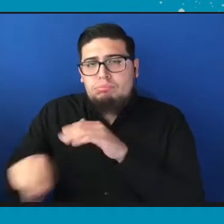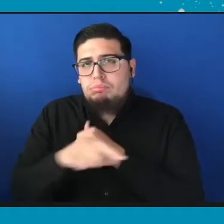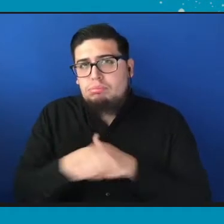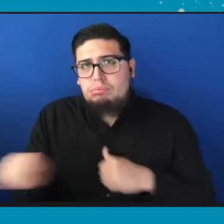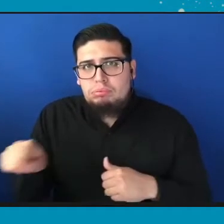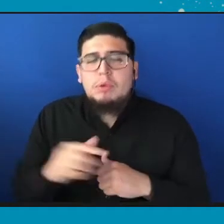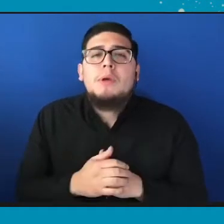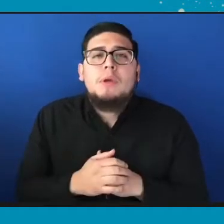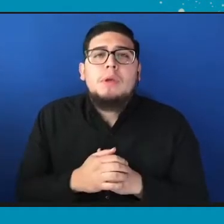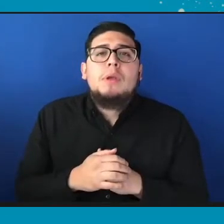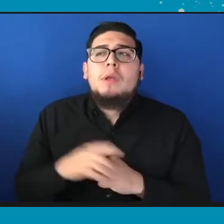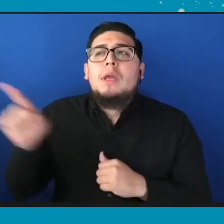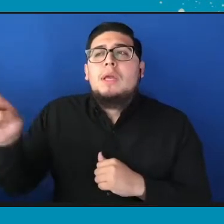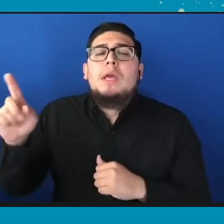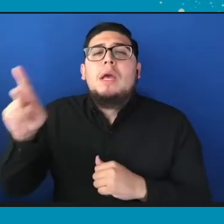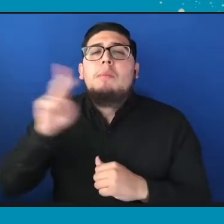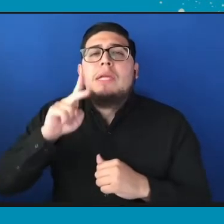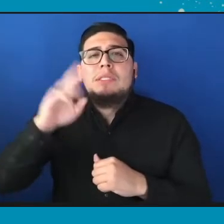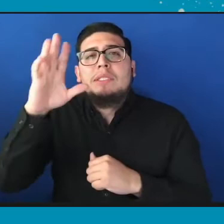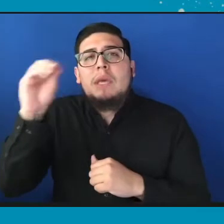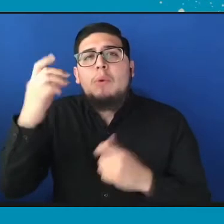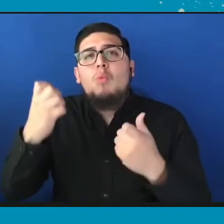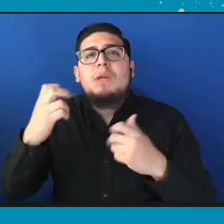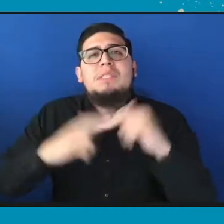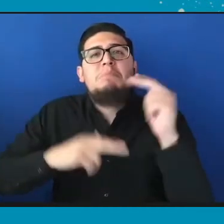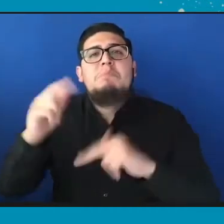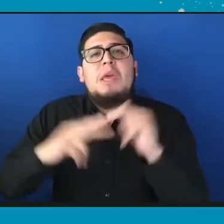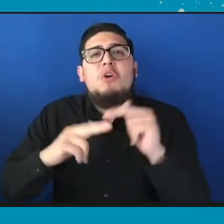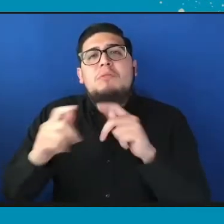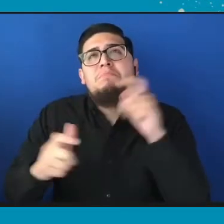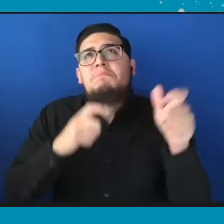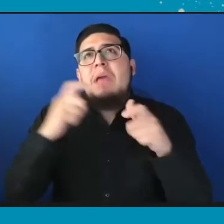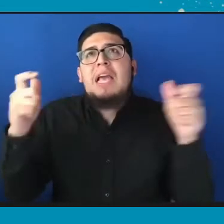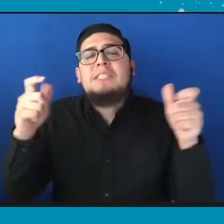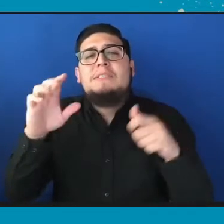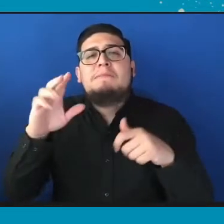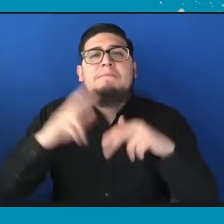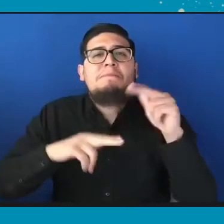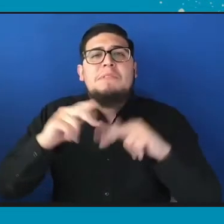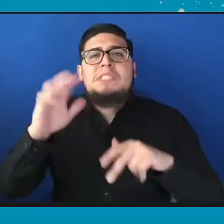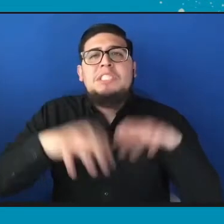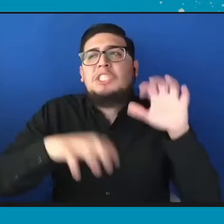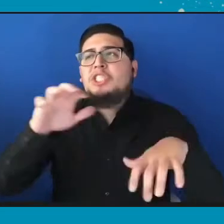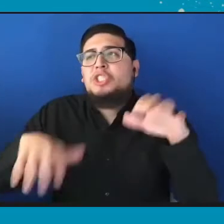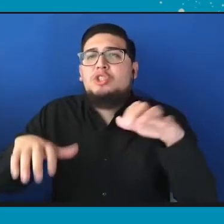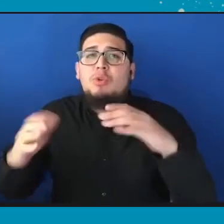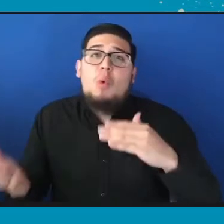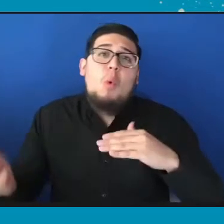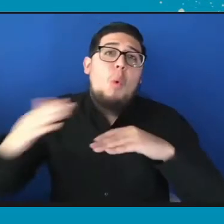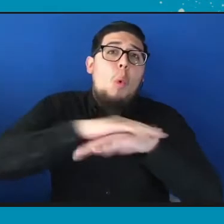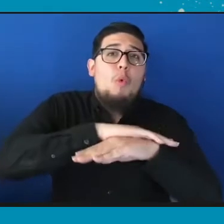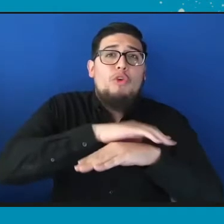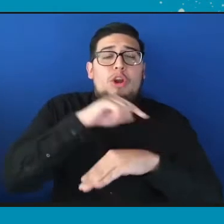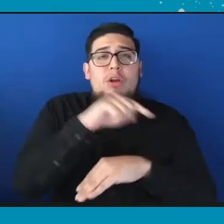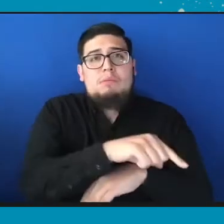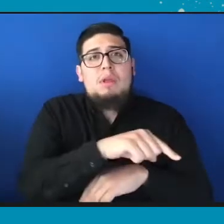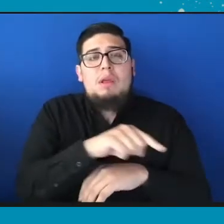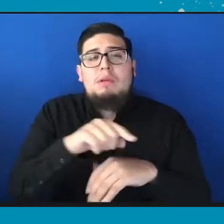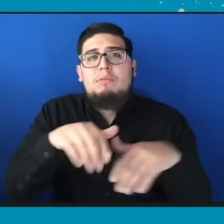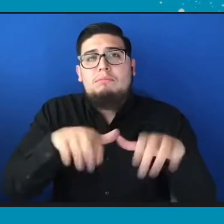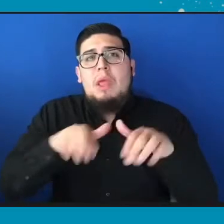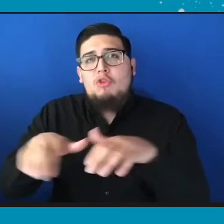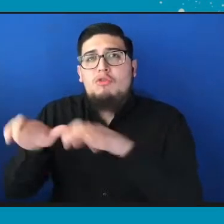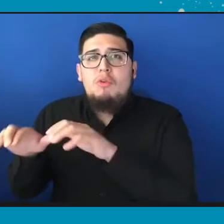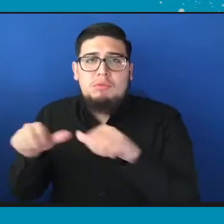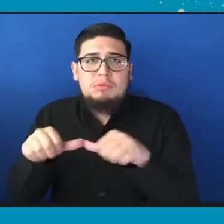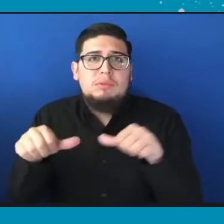plastics company wants to build a massive facility right in the heart of Cancer Alley, in the heart of a historic Black community. And